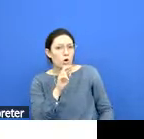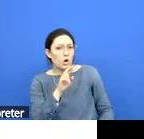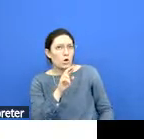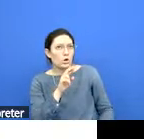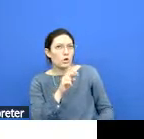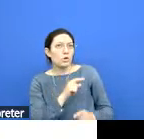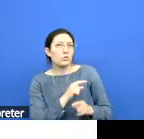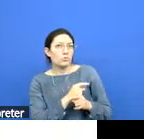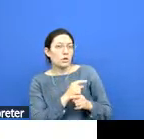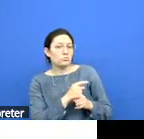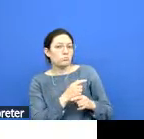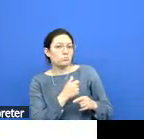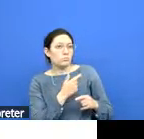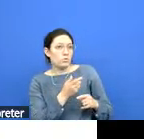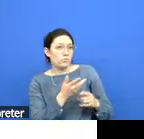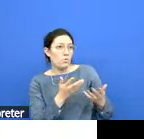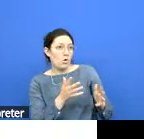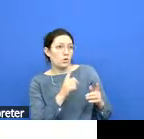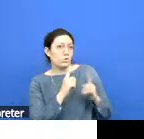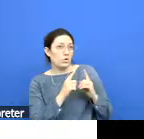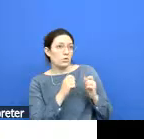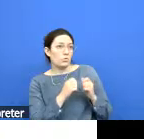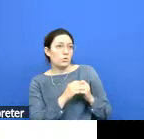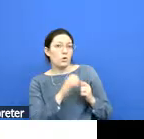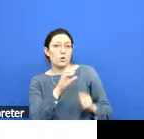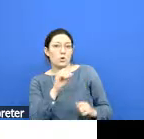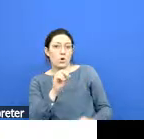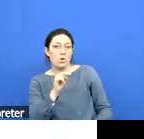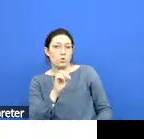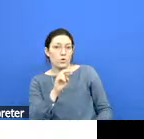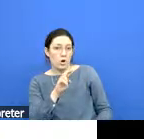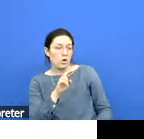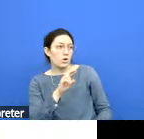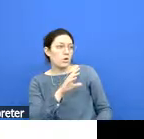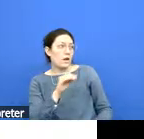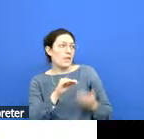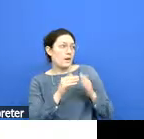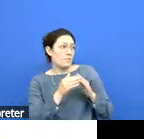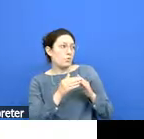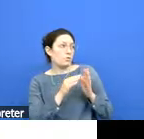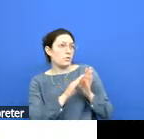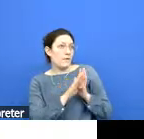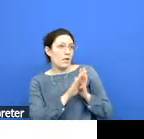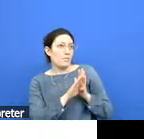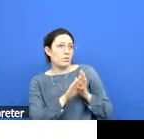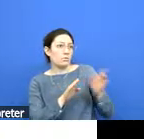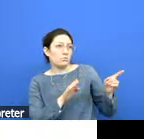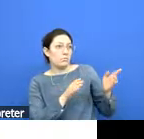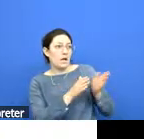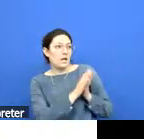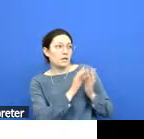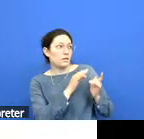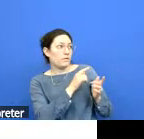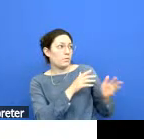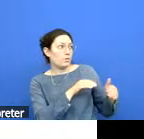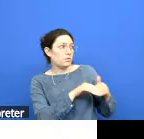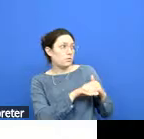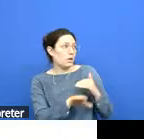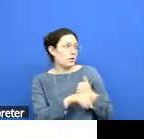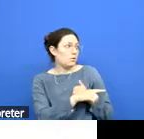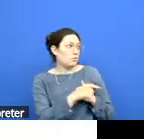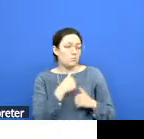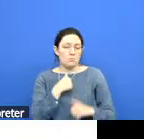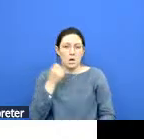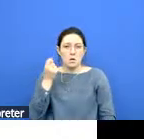any discussion with essentially the neighbors, the neighboring developer here to tie in? I know